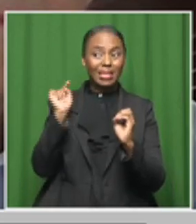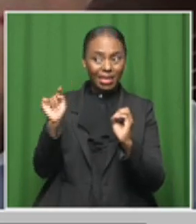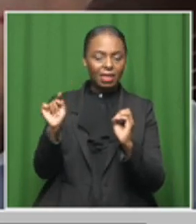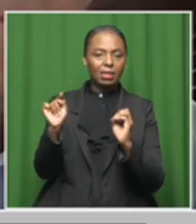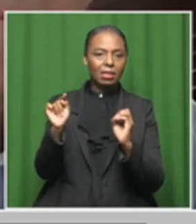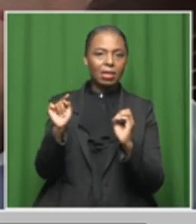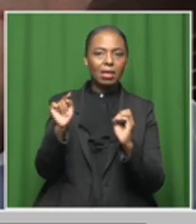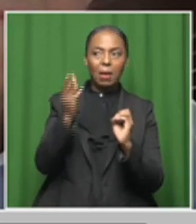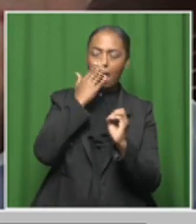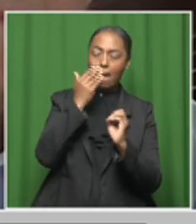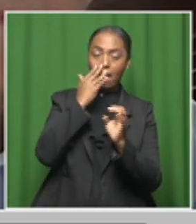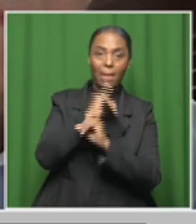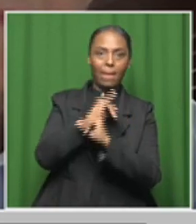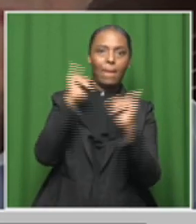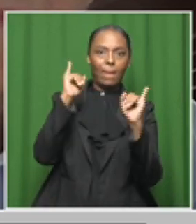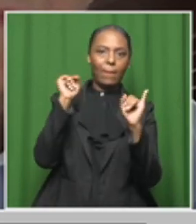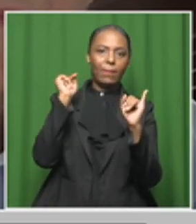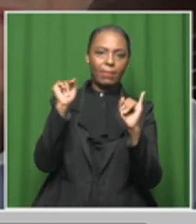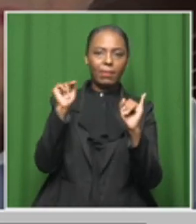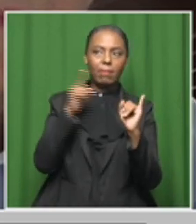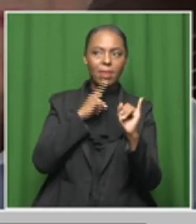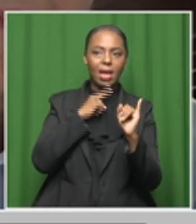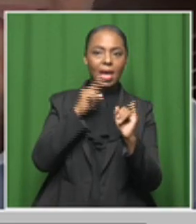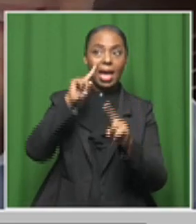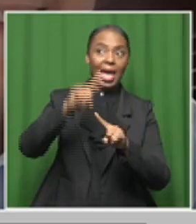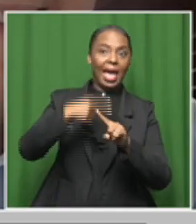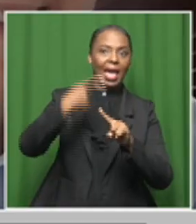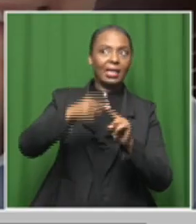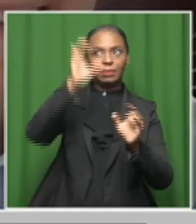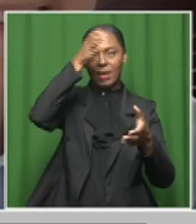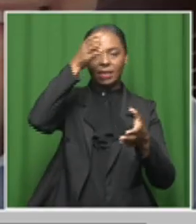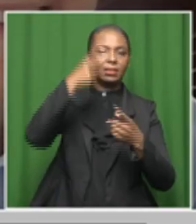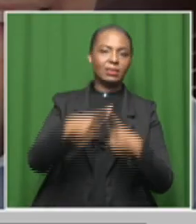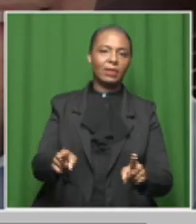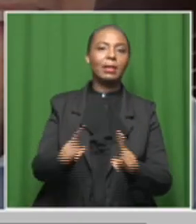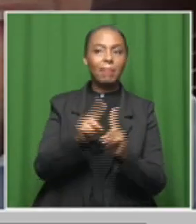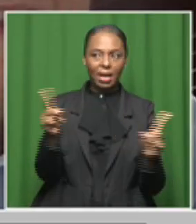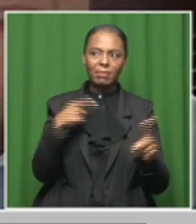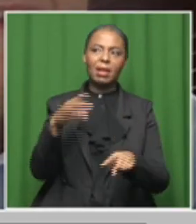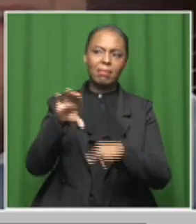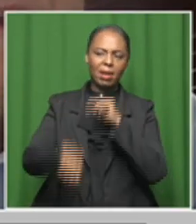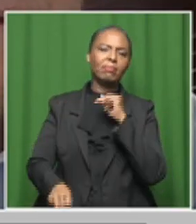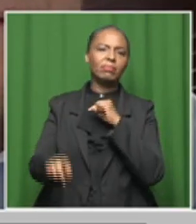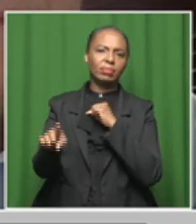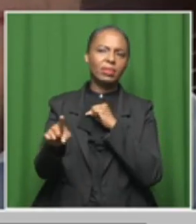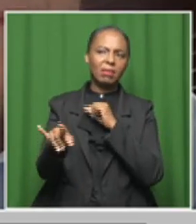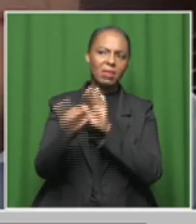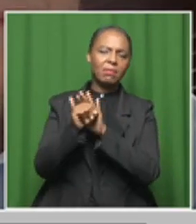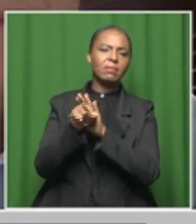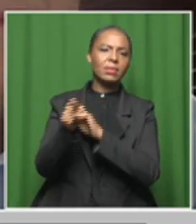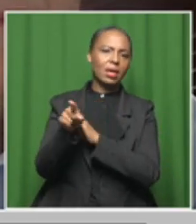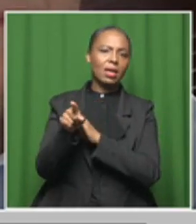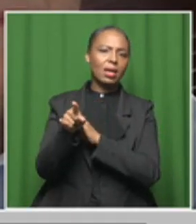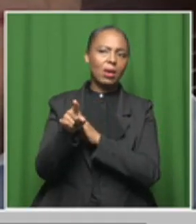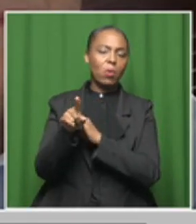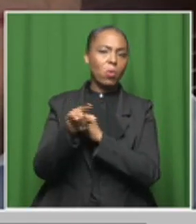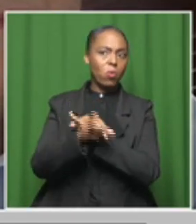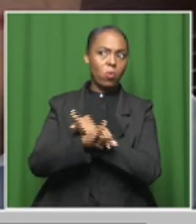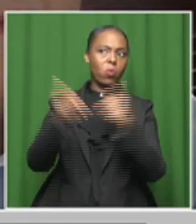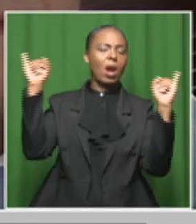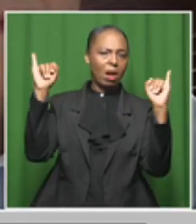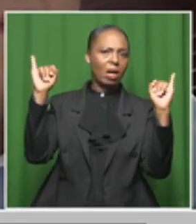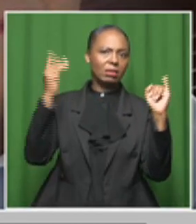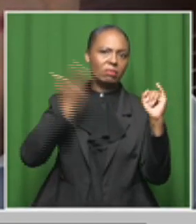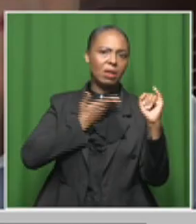let me ask it in a question form, because I'm not the expert, but I've just seen it happening, that it can lead to much more complex things,